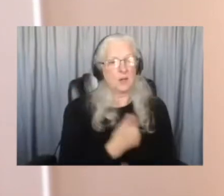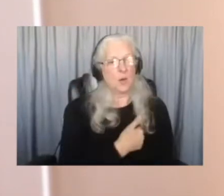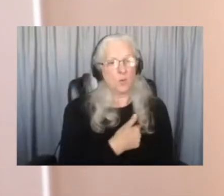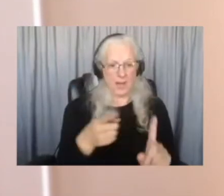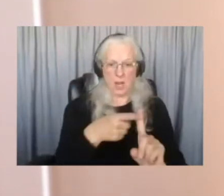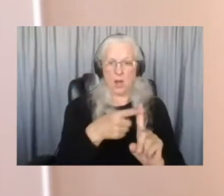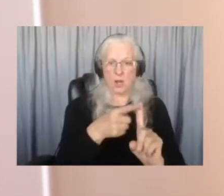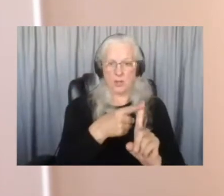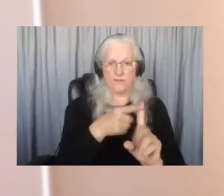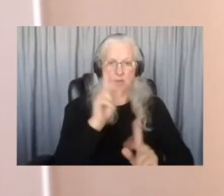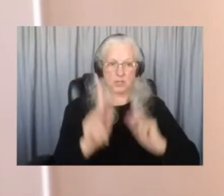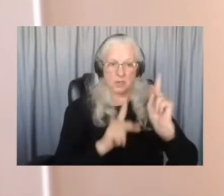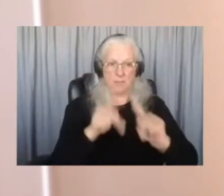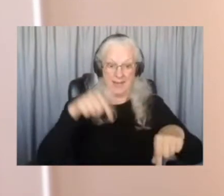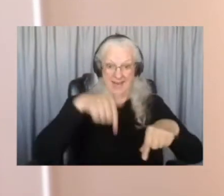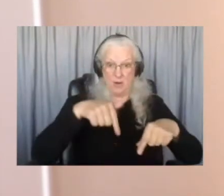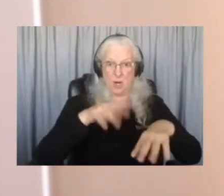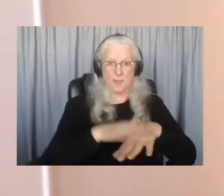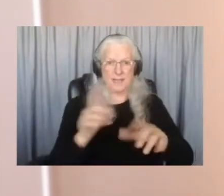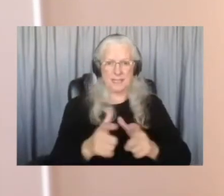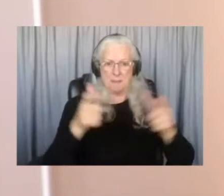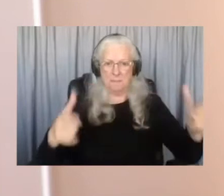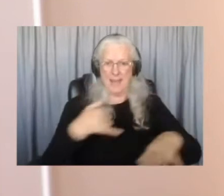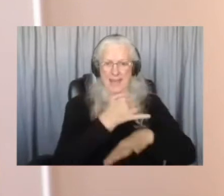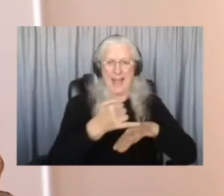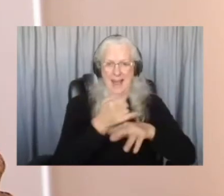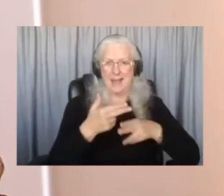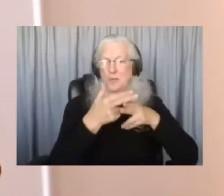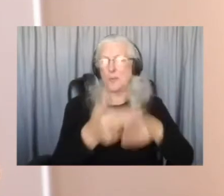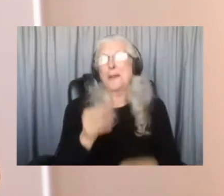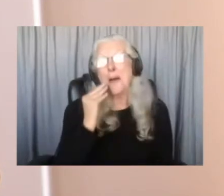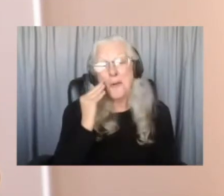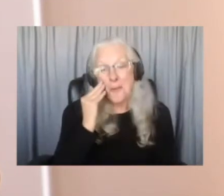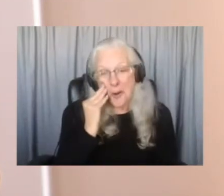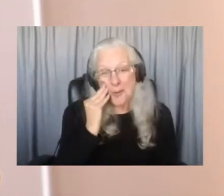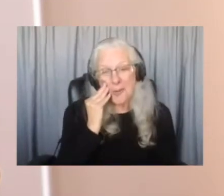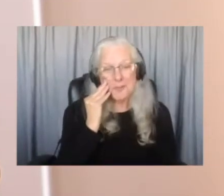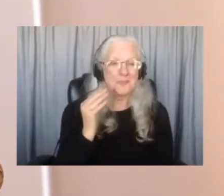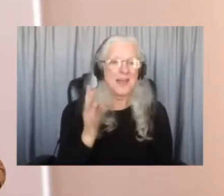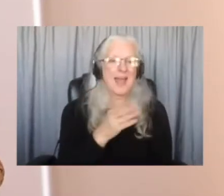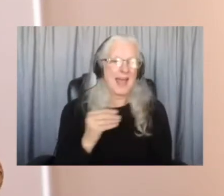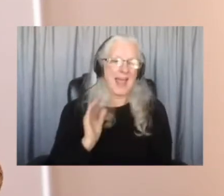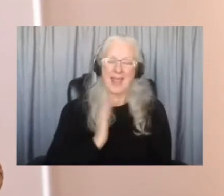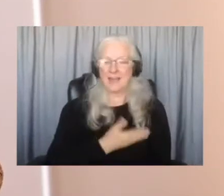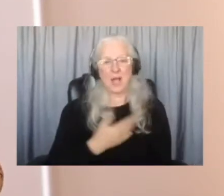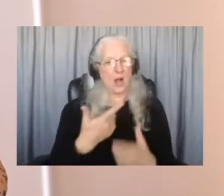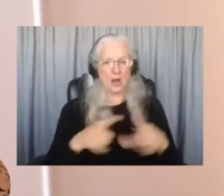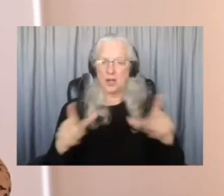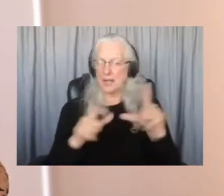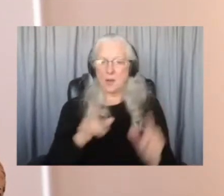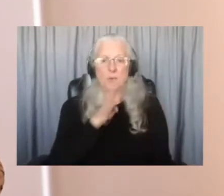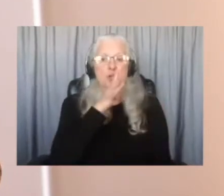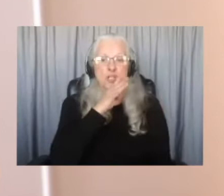island that we call home, and it's only our language is spoken only here. If we lose it here, we